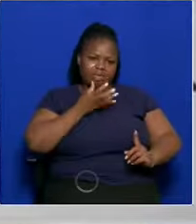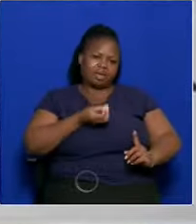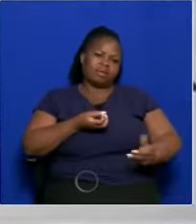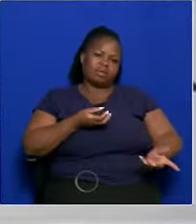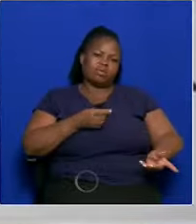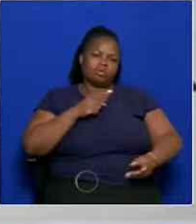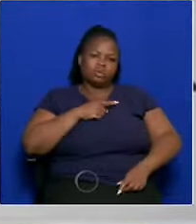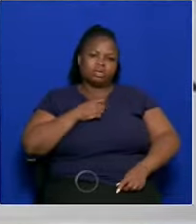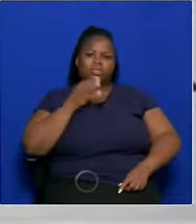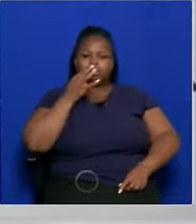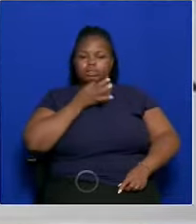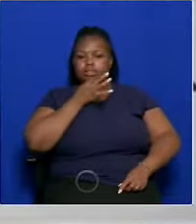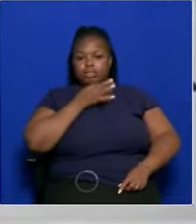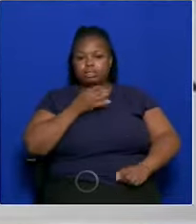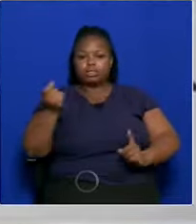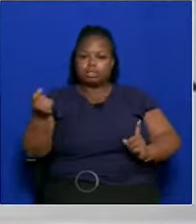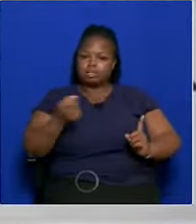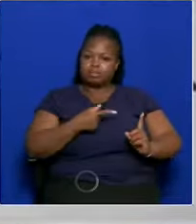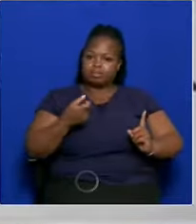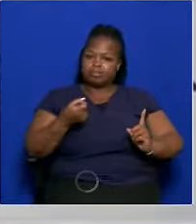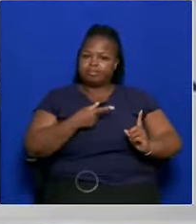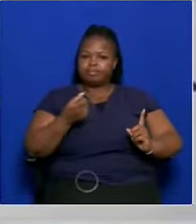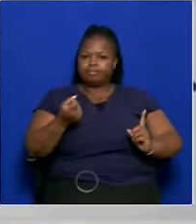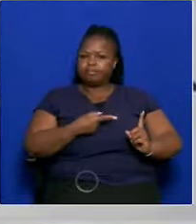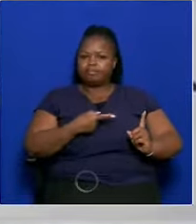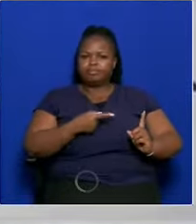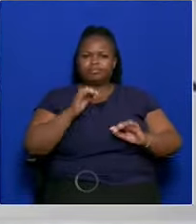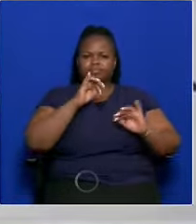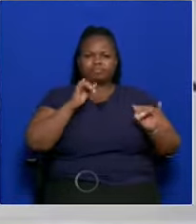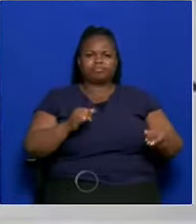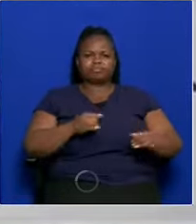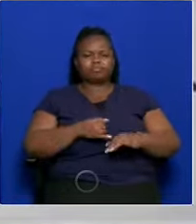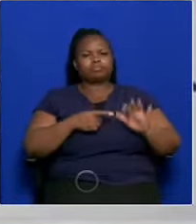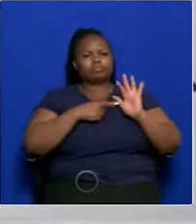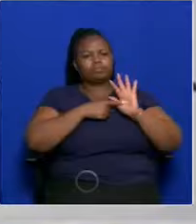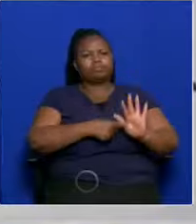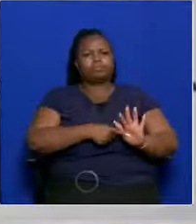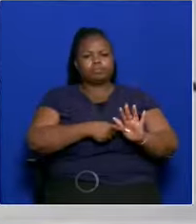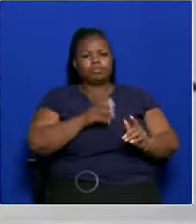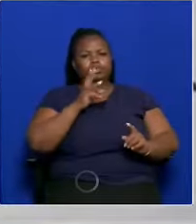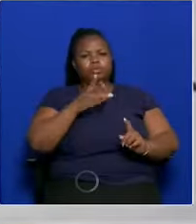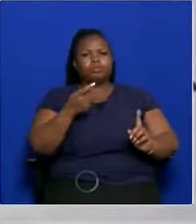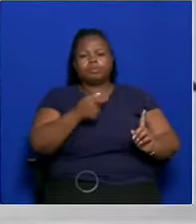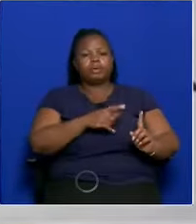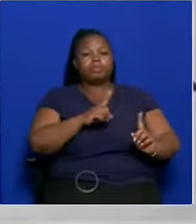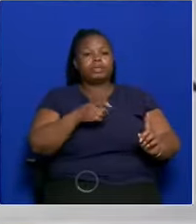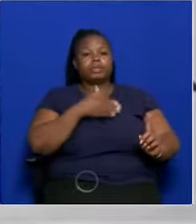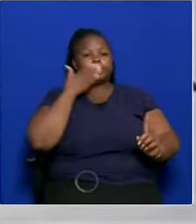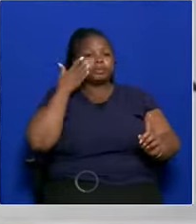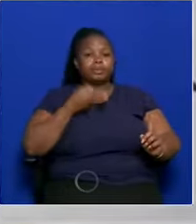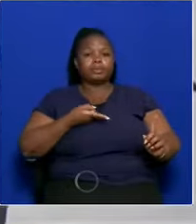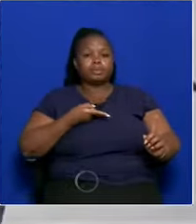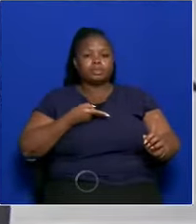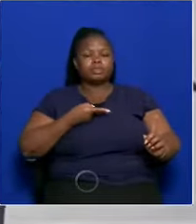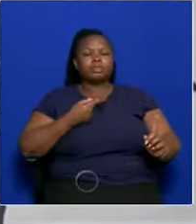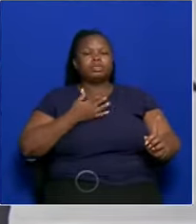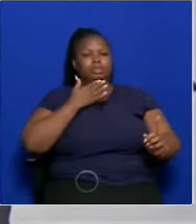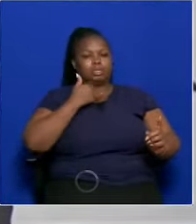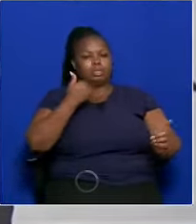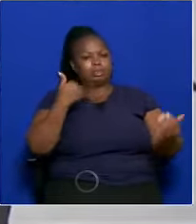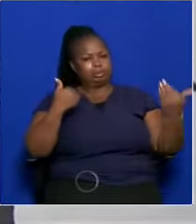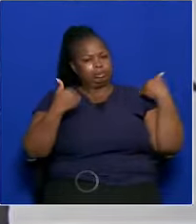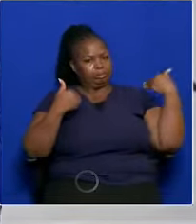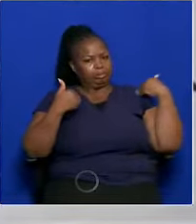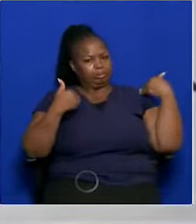him invoices showing that the money will be paid, but they don't pay. Can you speak to